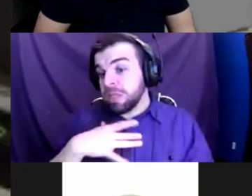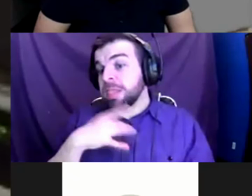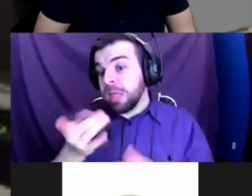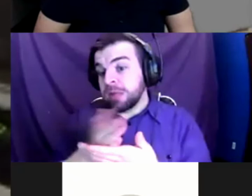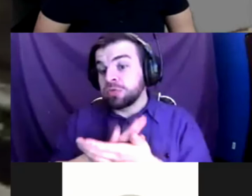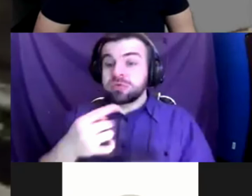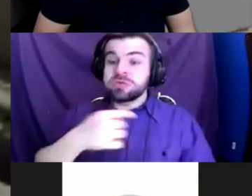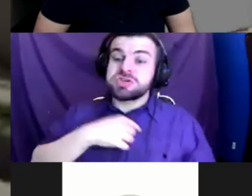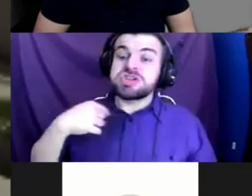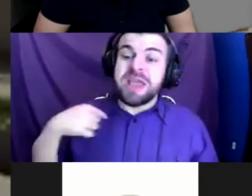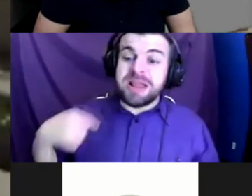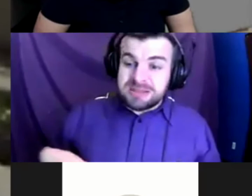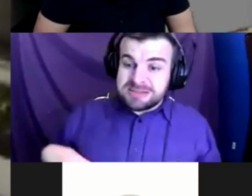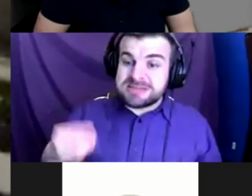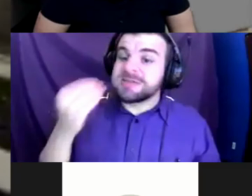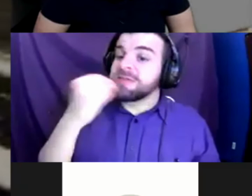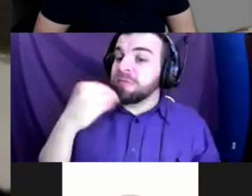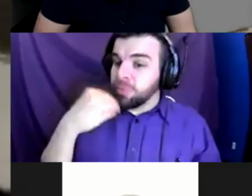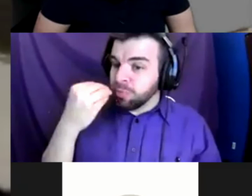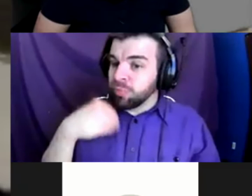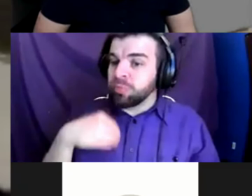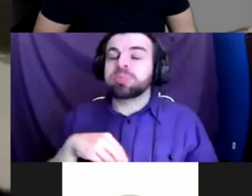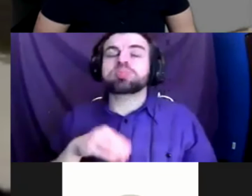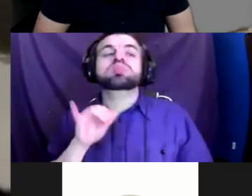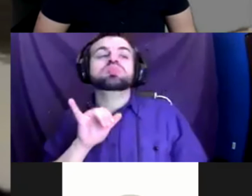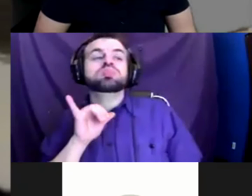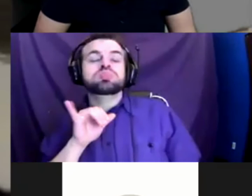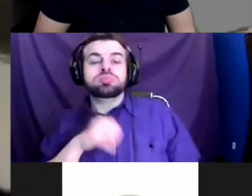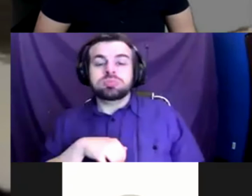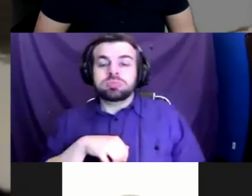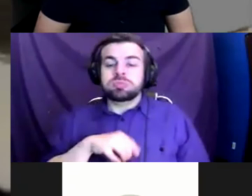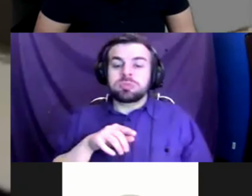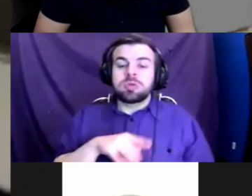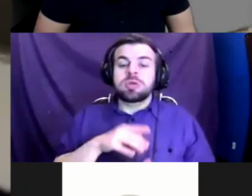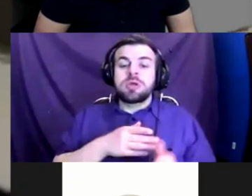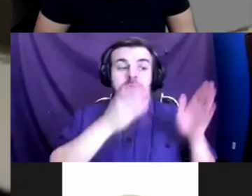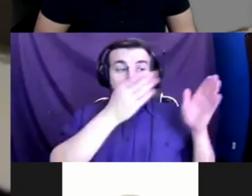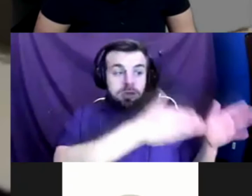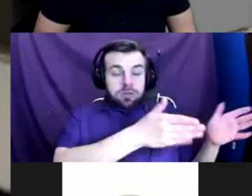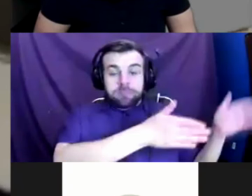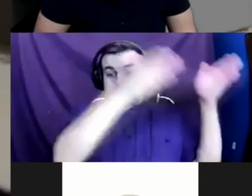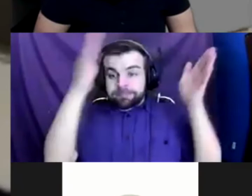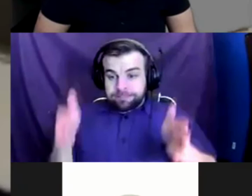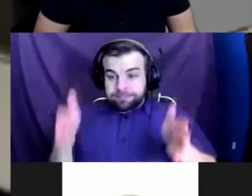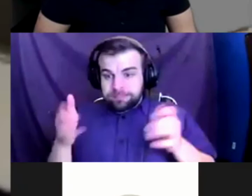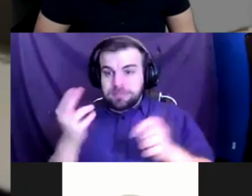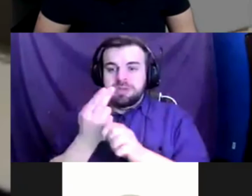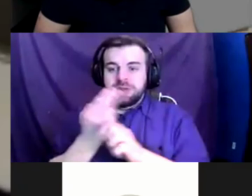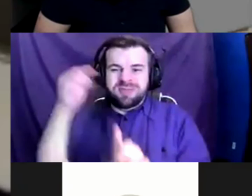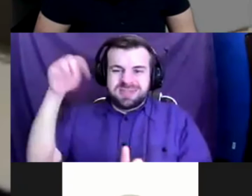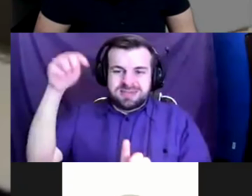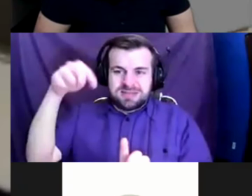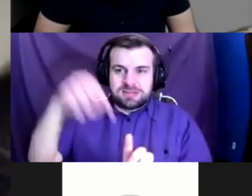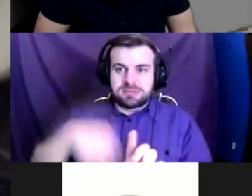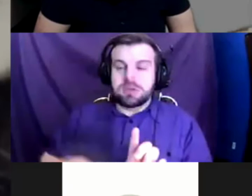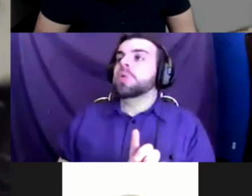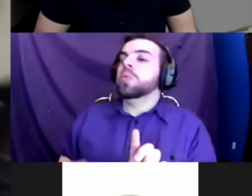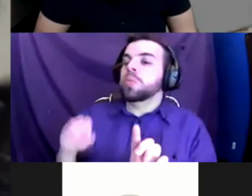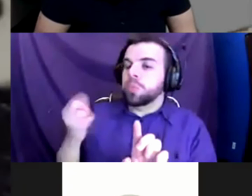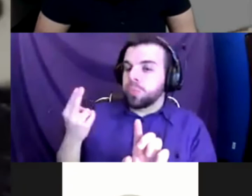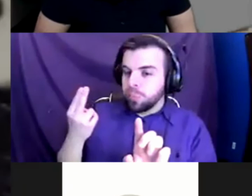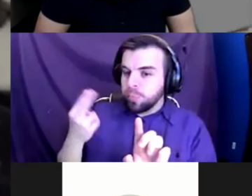this is what I use for the Chinese food. You do that on the stove? Yes. But when I'm